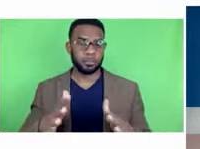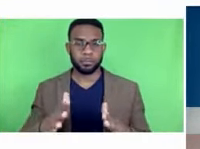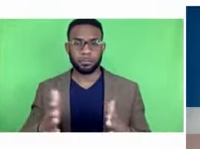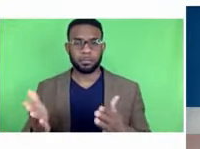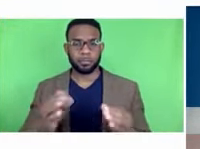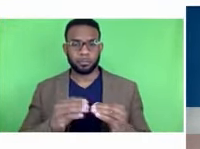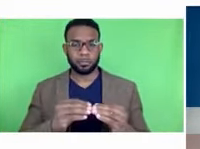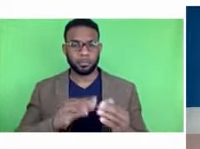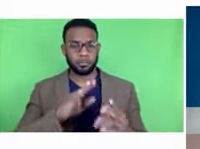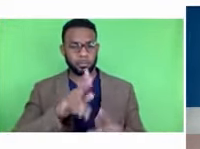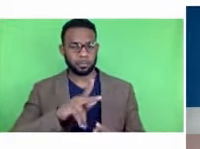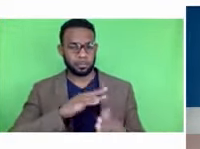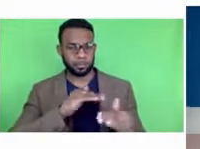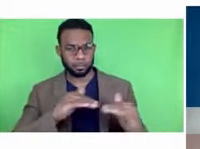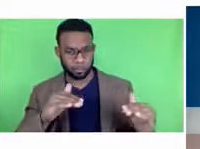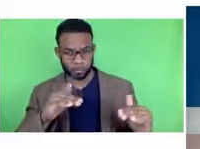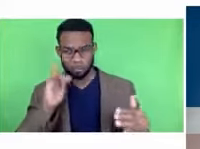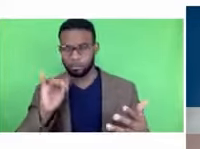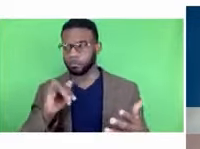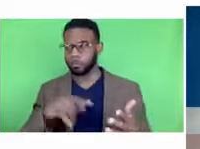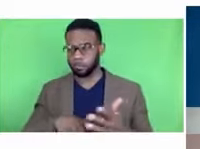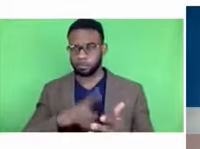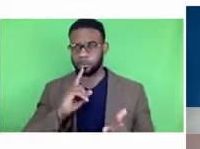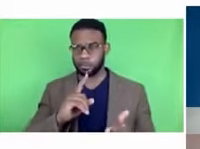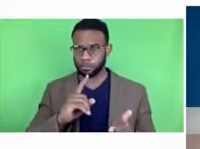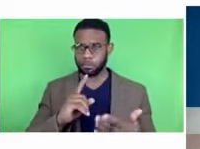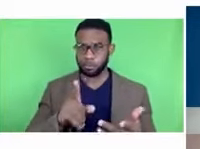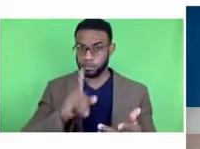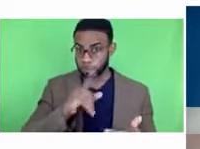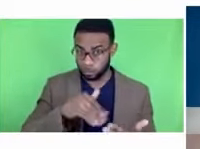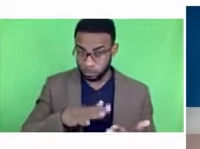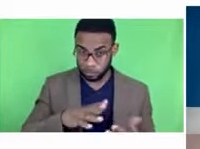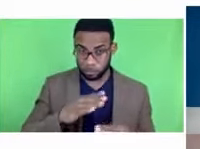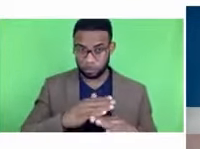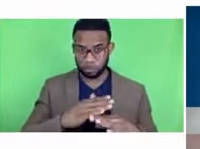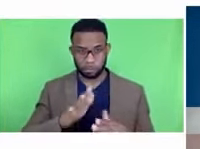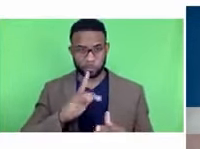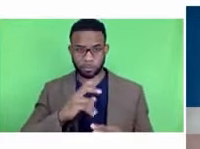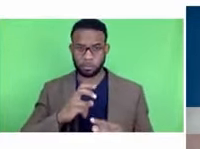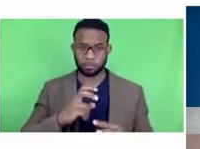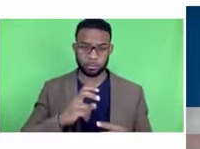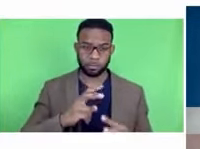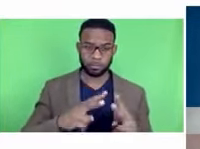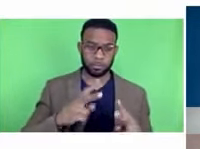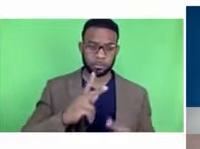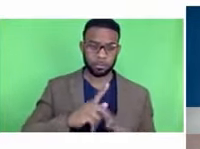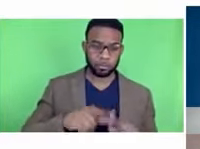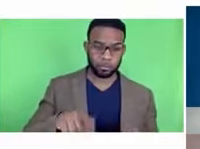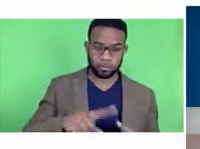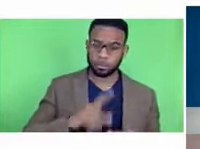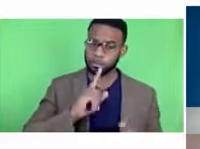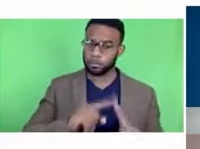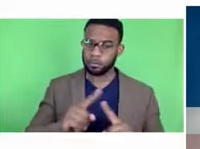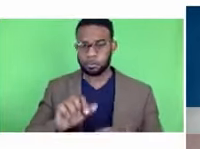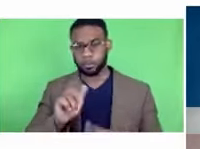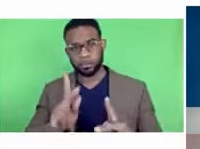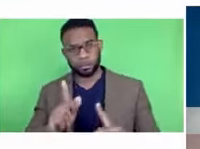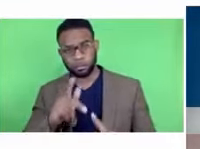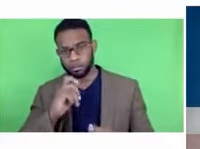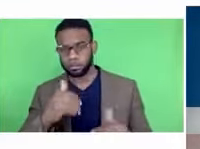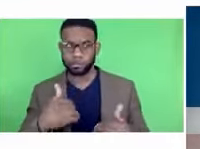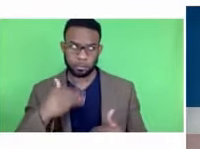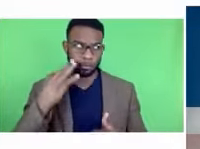to a personal level in terms of, like, this is, you are facing barriers. They may be very personal to you, but there are also other people who have